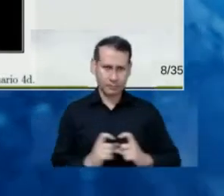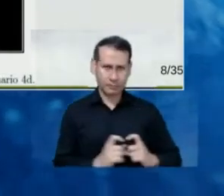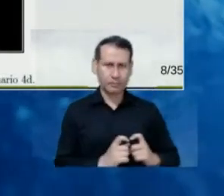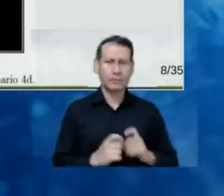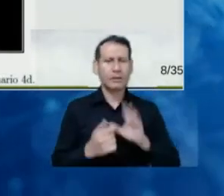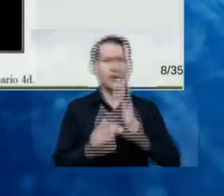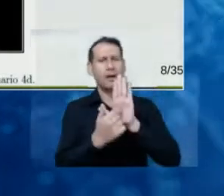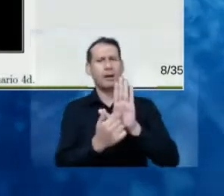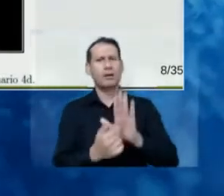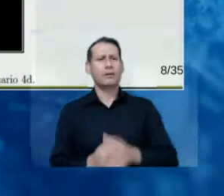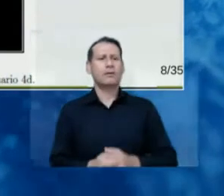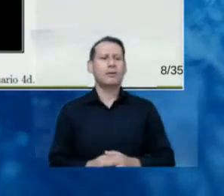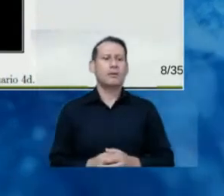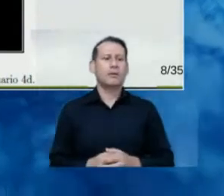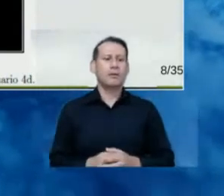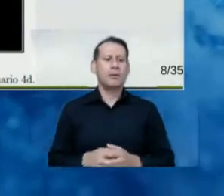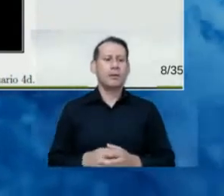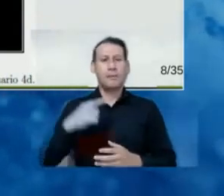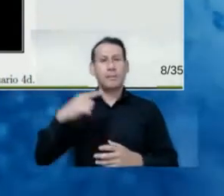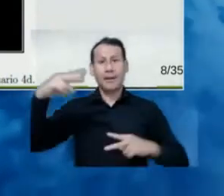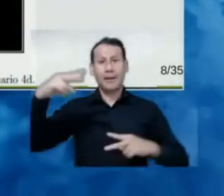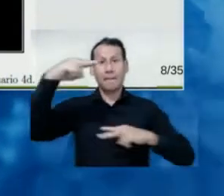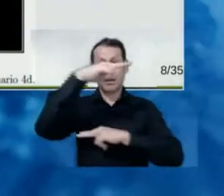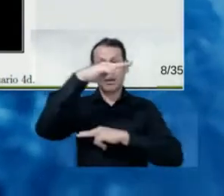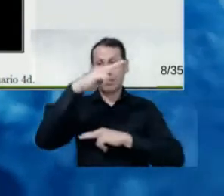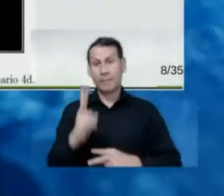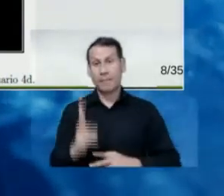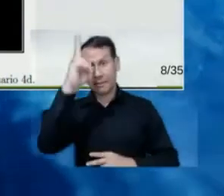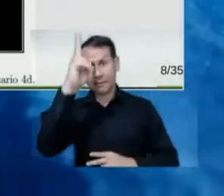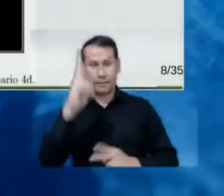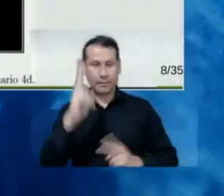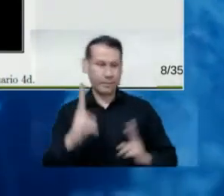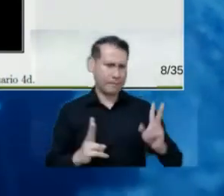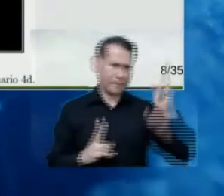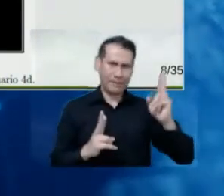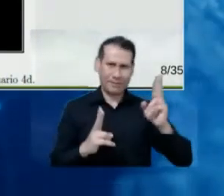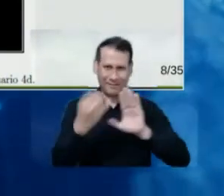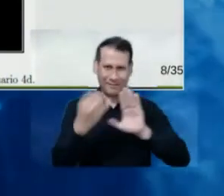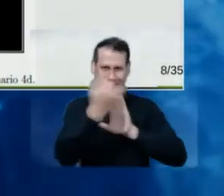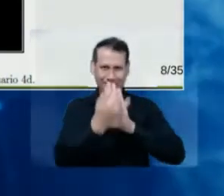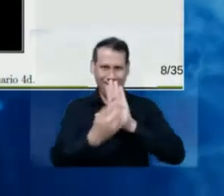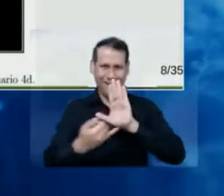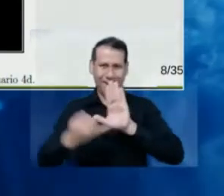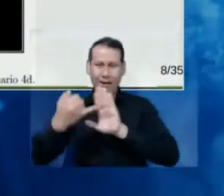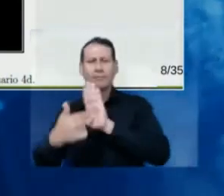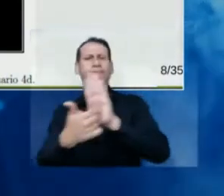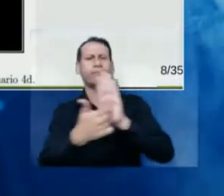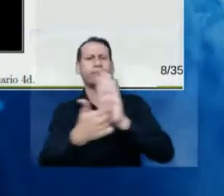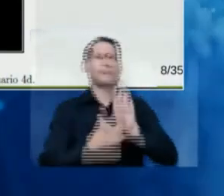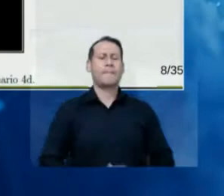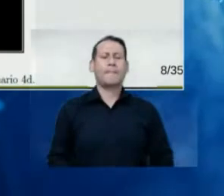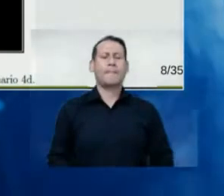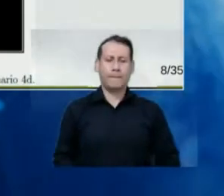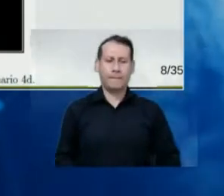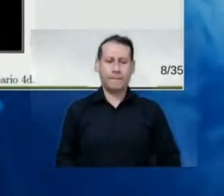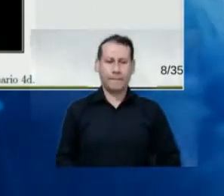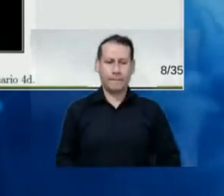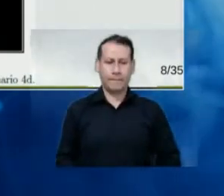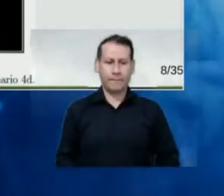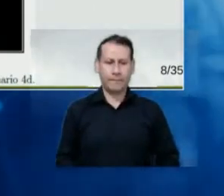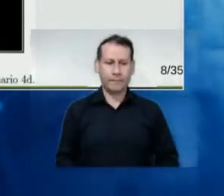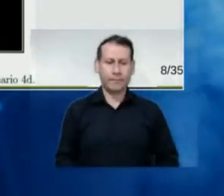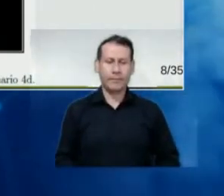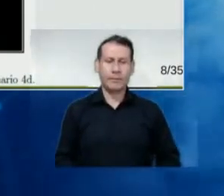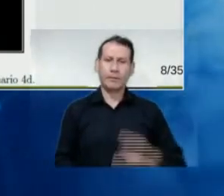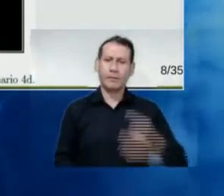of views around the maximum point, and this the ones that is detected for this case, that is, it's right